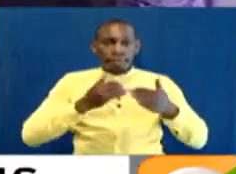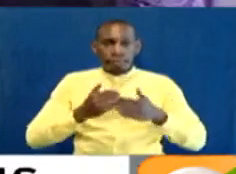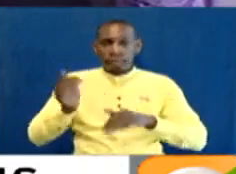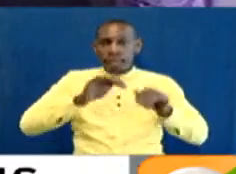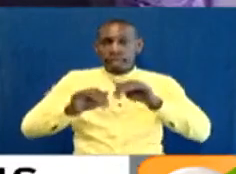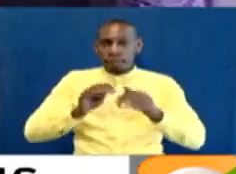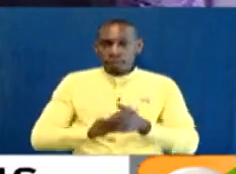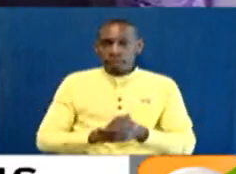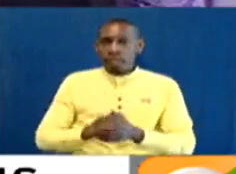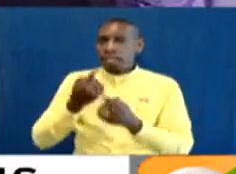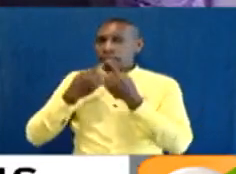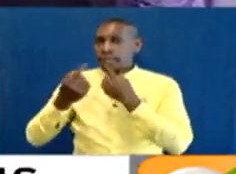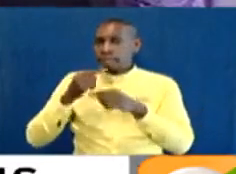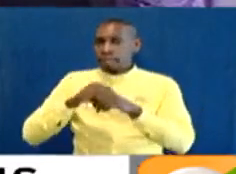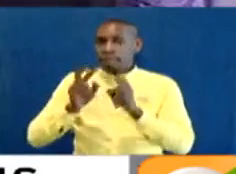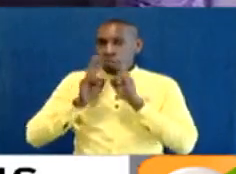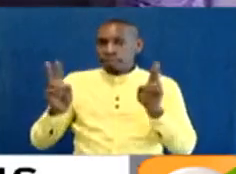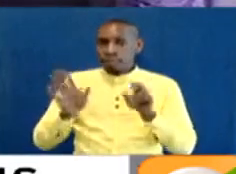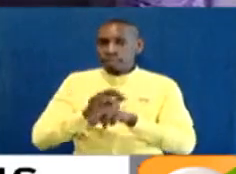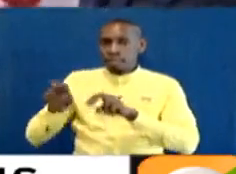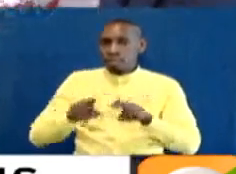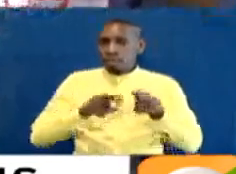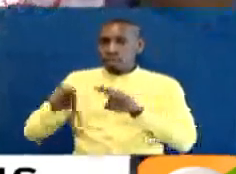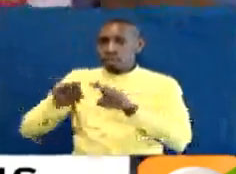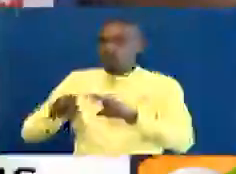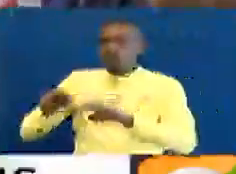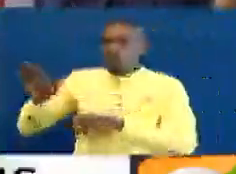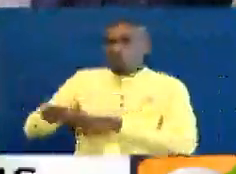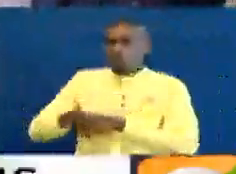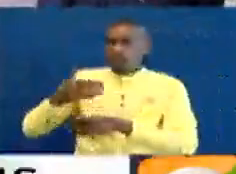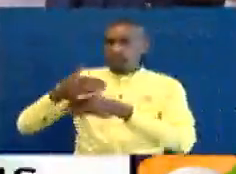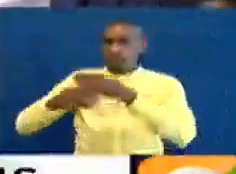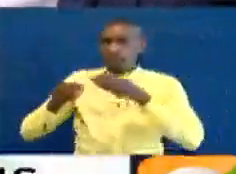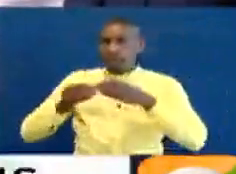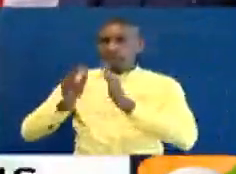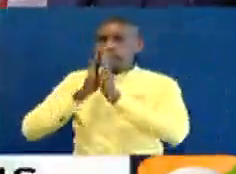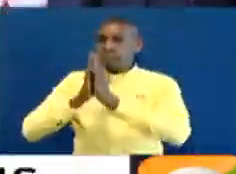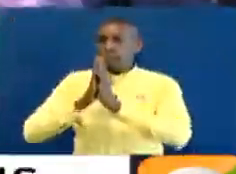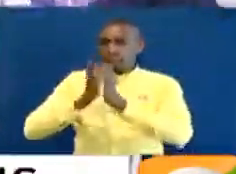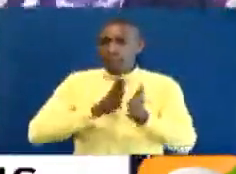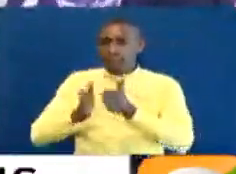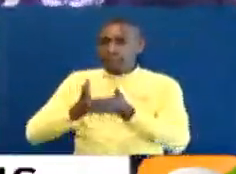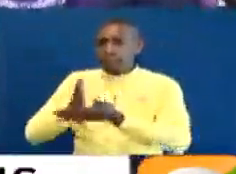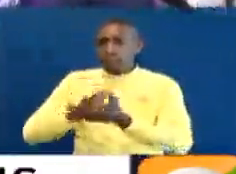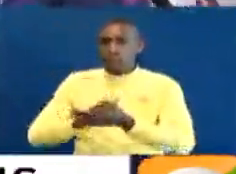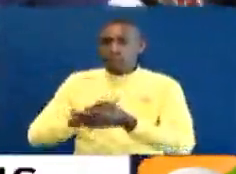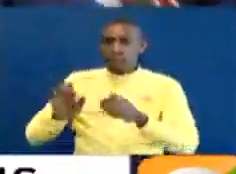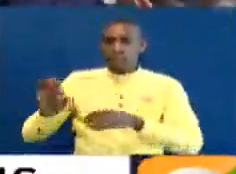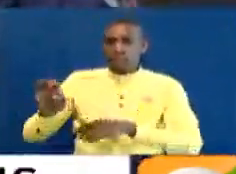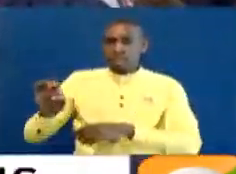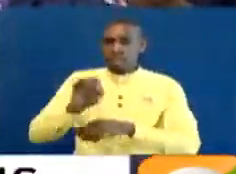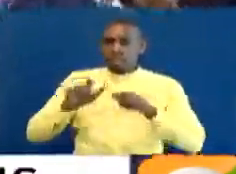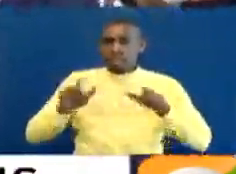the elections. Well, speaking during a peace walk to Parliament buildings where he led prayers organized by Eastland's